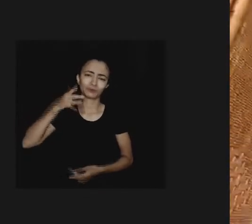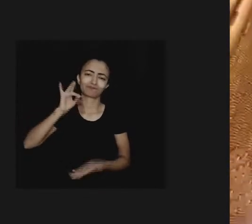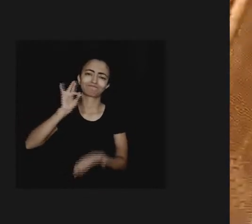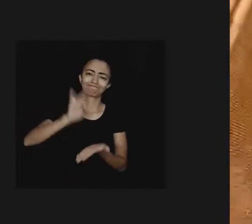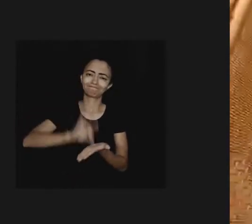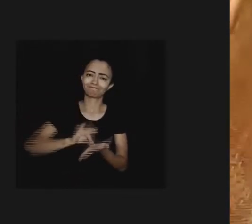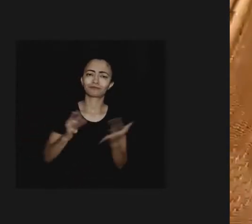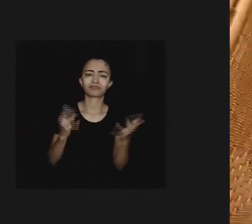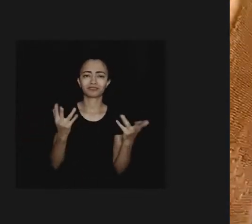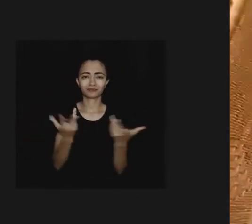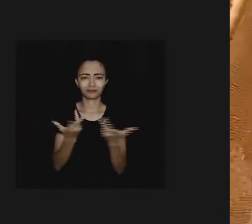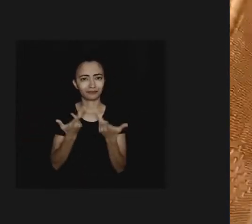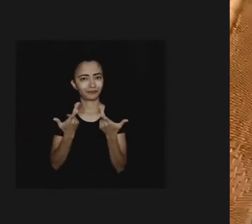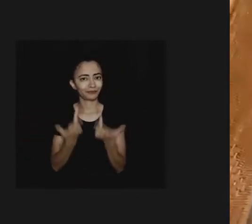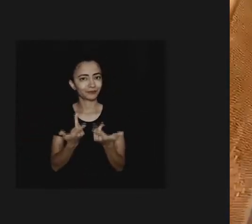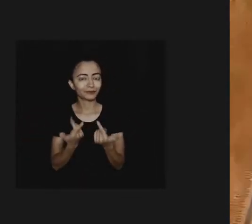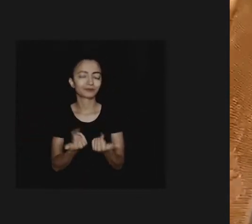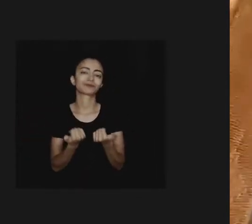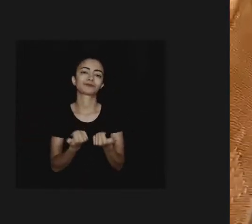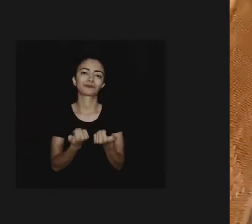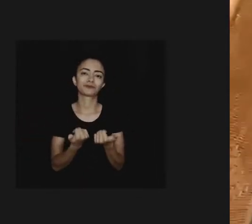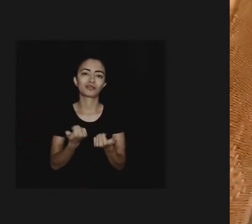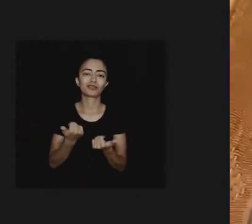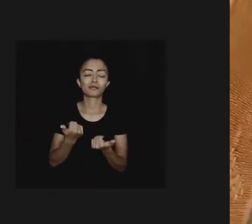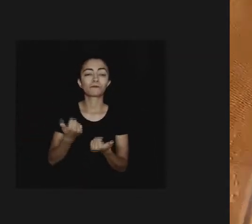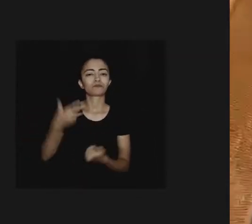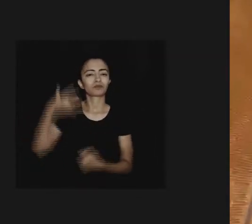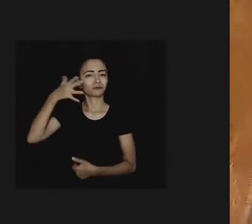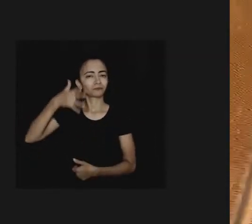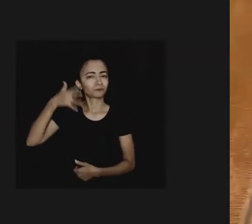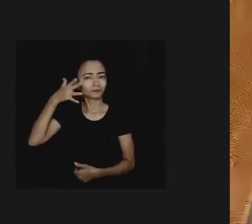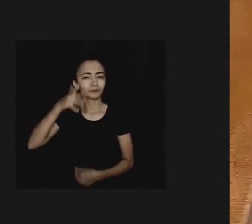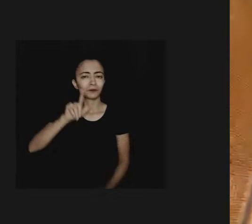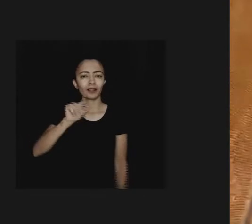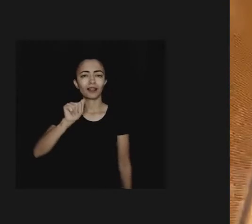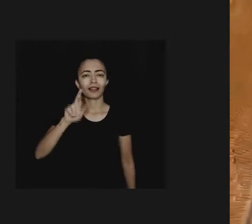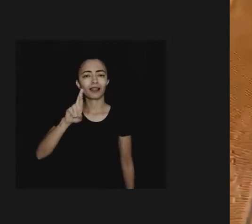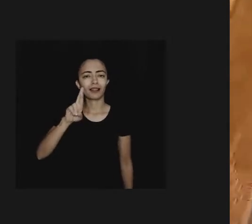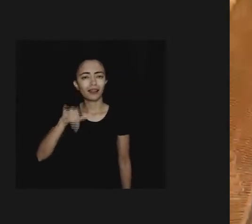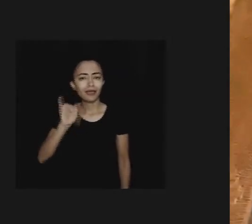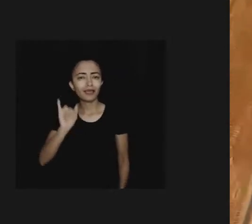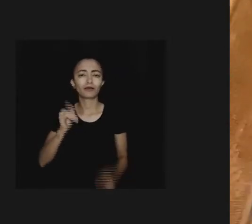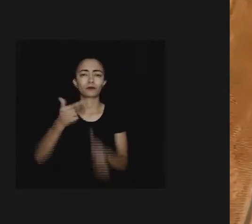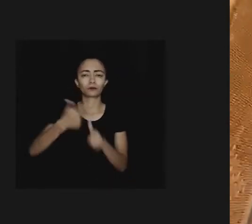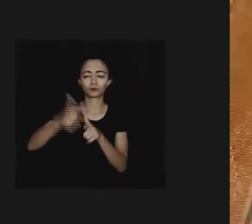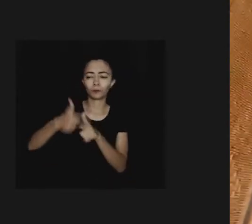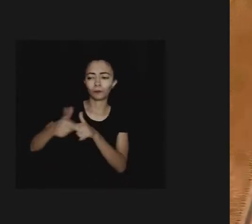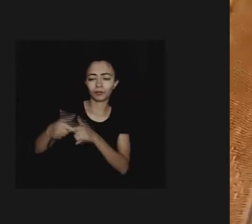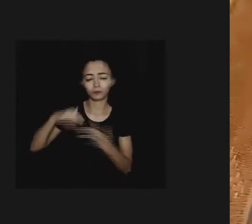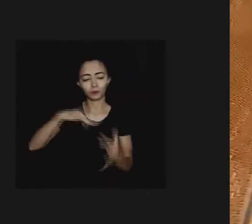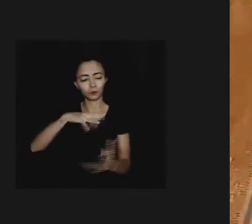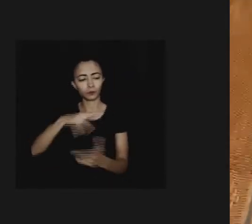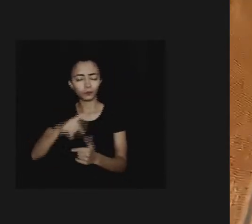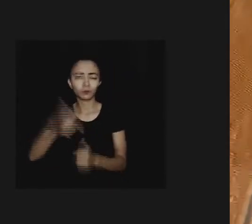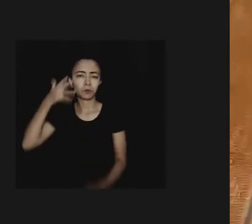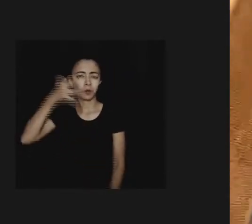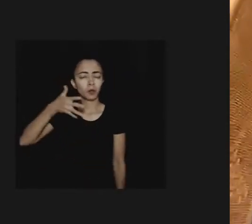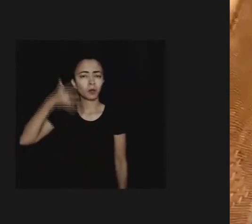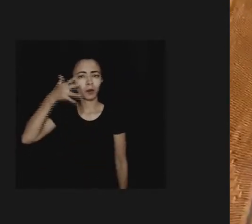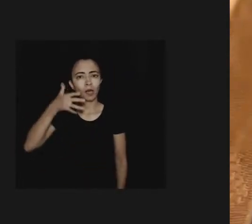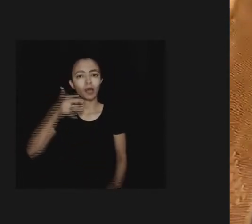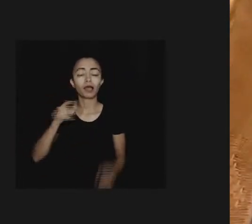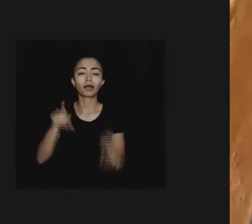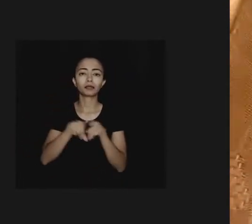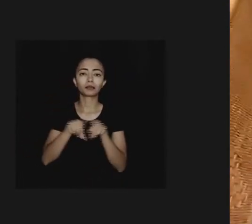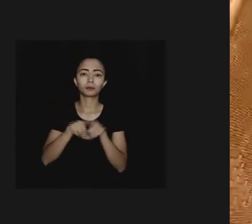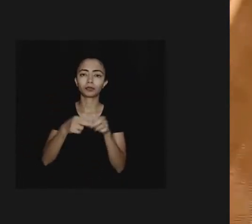talking about all the problems. One of the things that we're focusing on, we're getting our team ready to go to the World Health